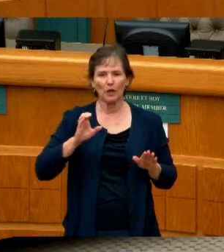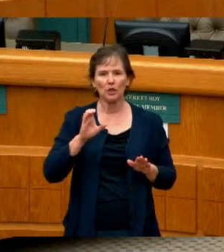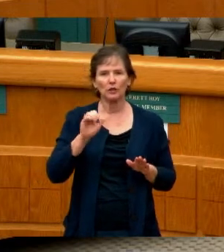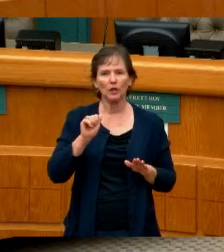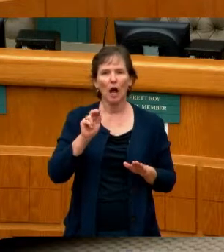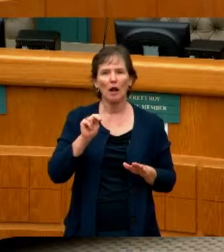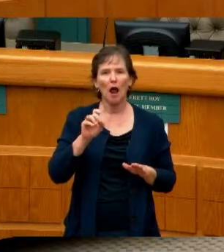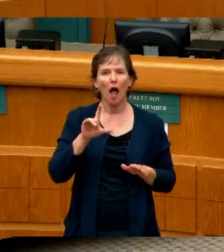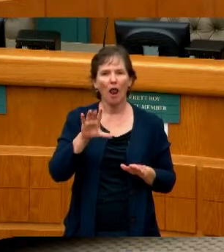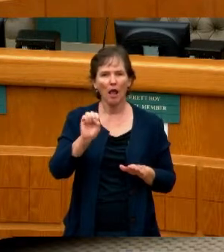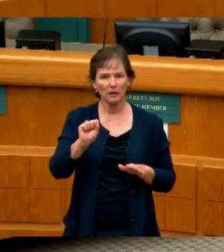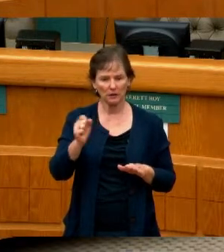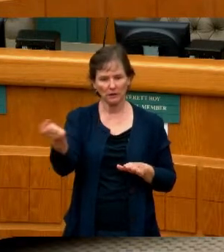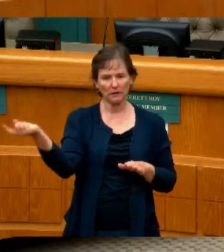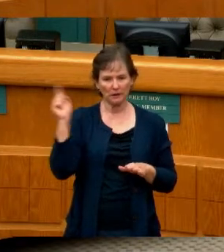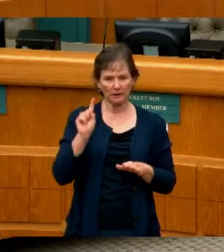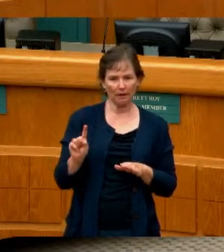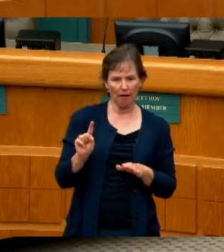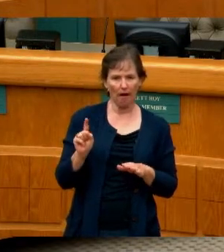then